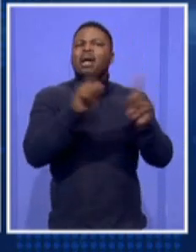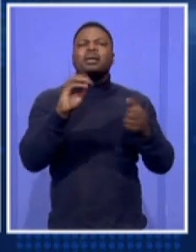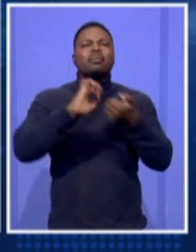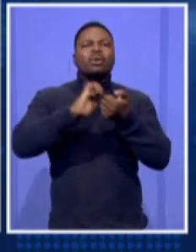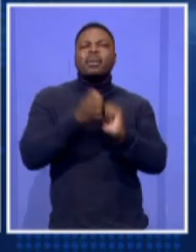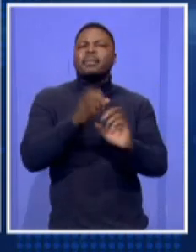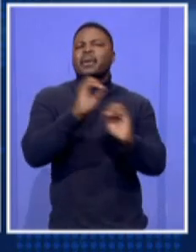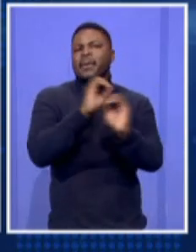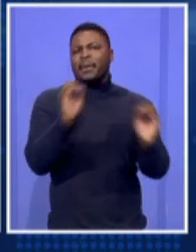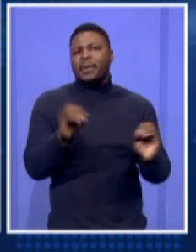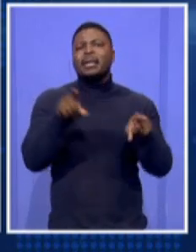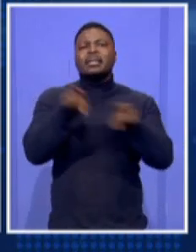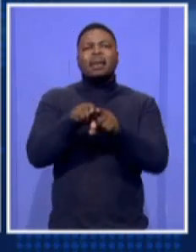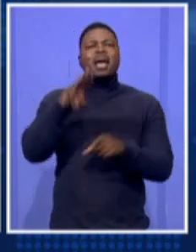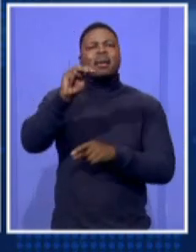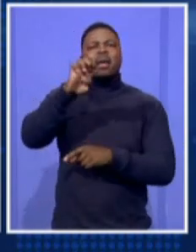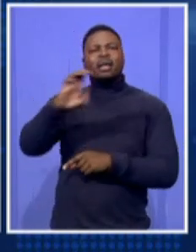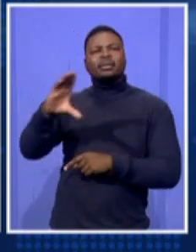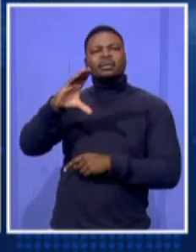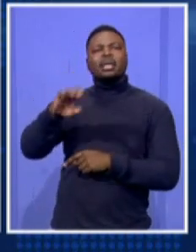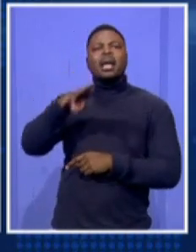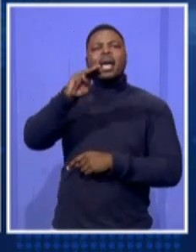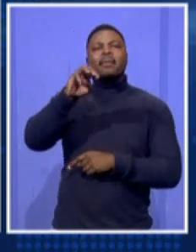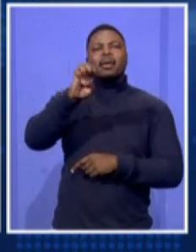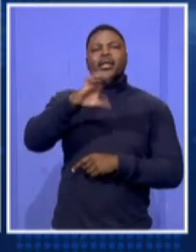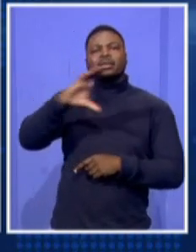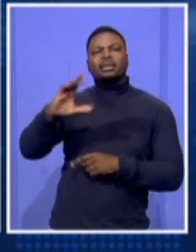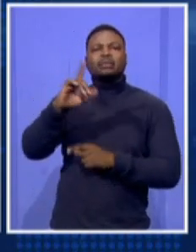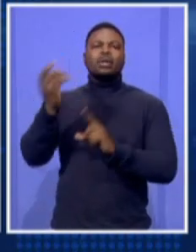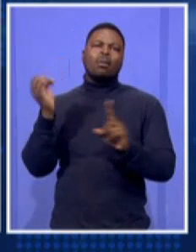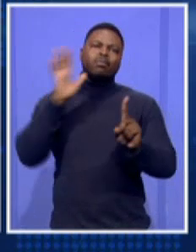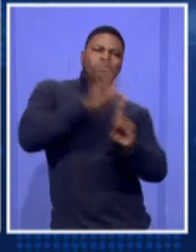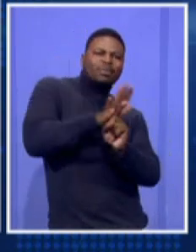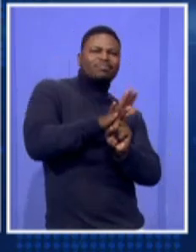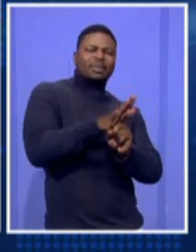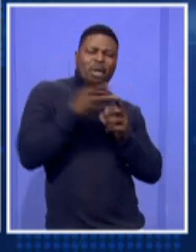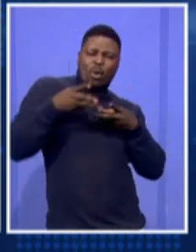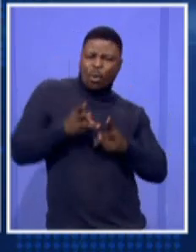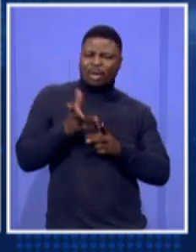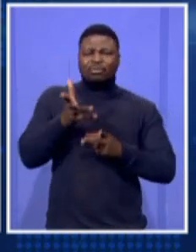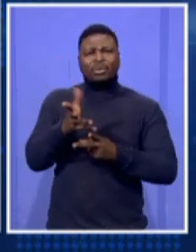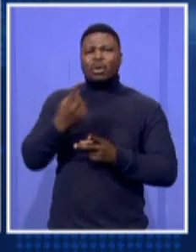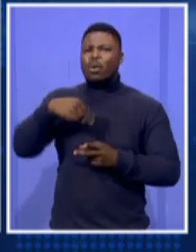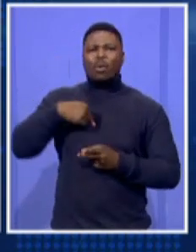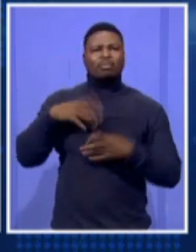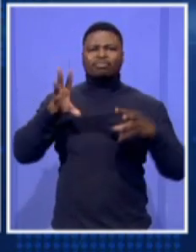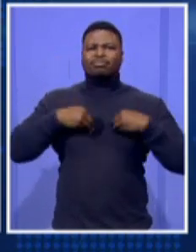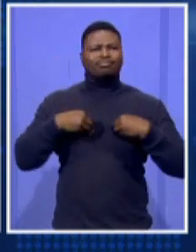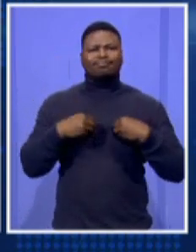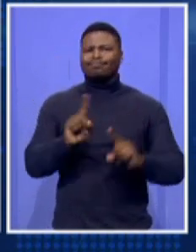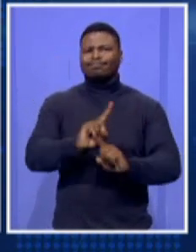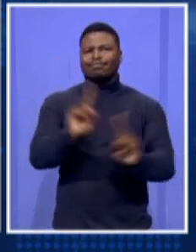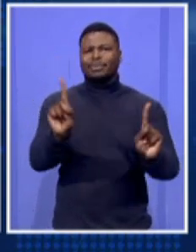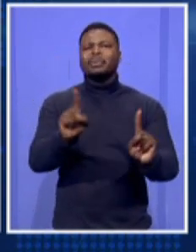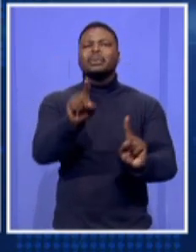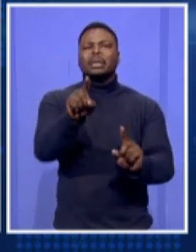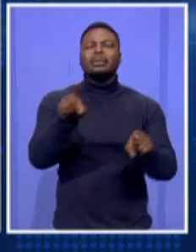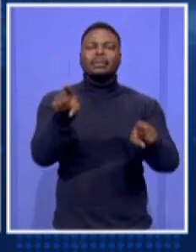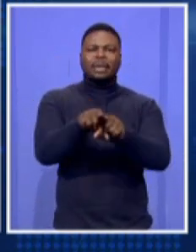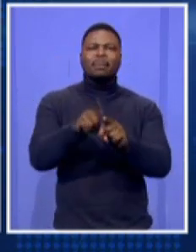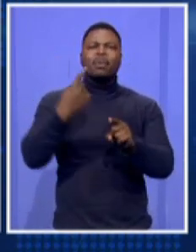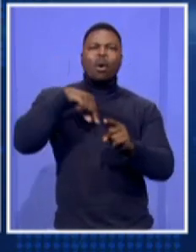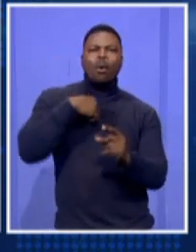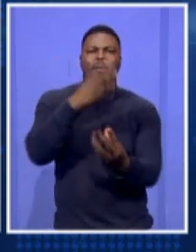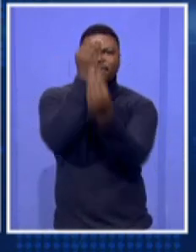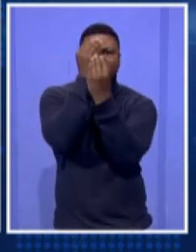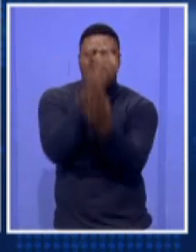the MEC to be attacked in the manner in which he's been attacked, we find totally unacceptable. And as our statement has said, we